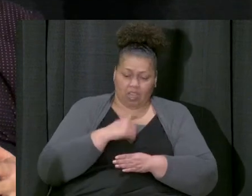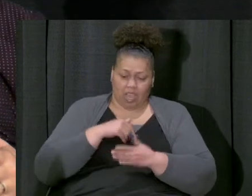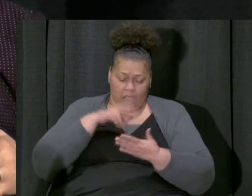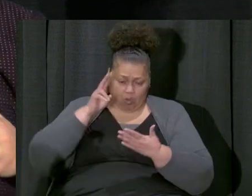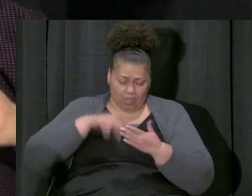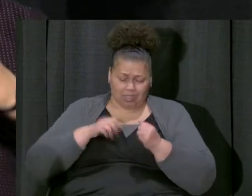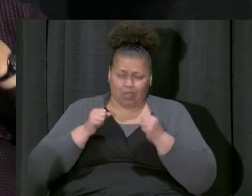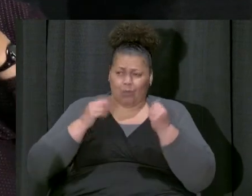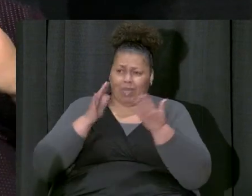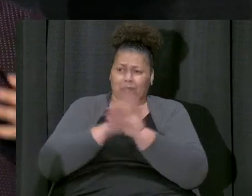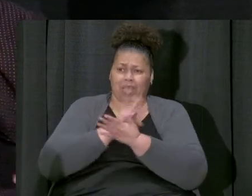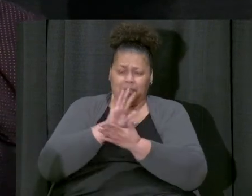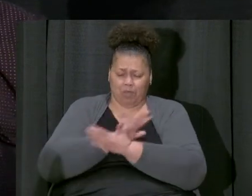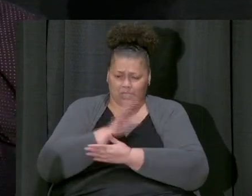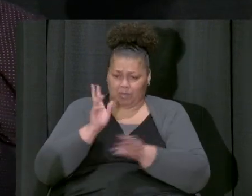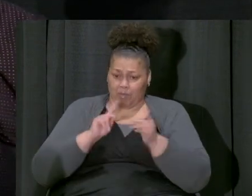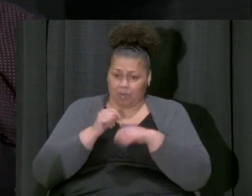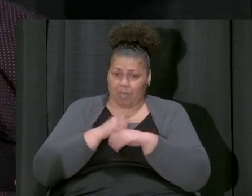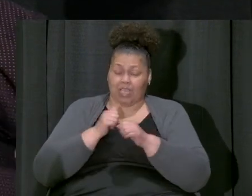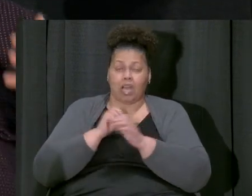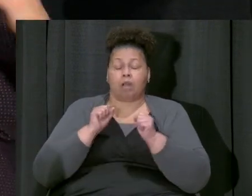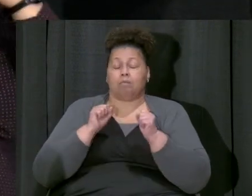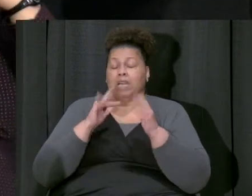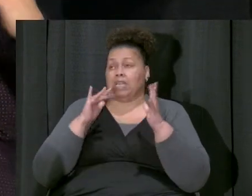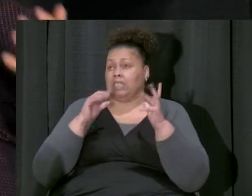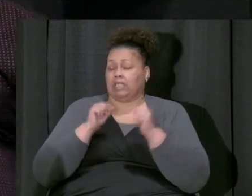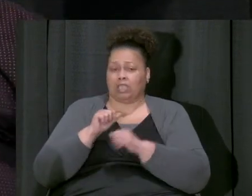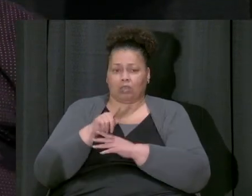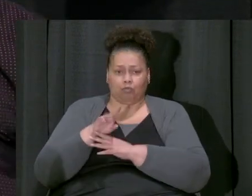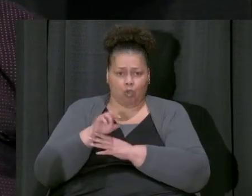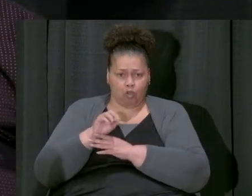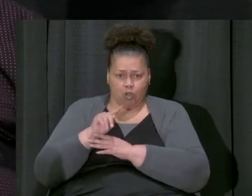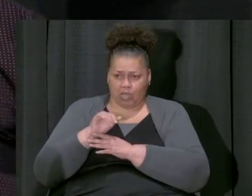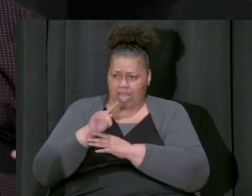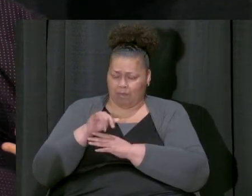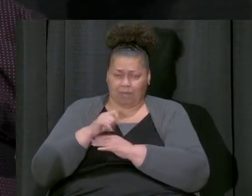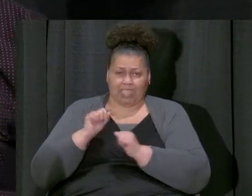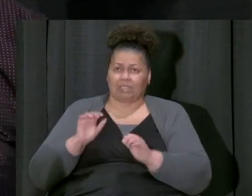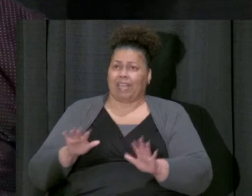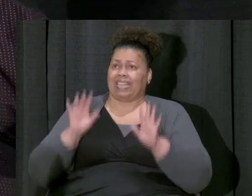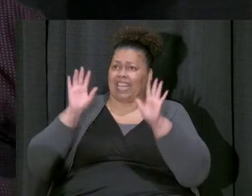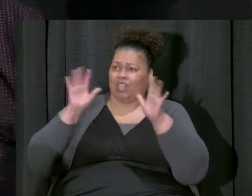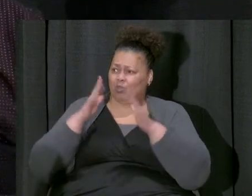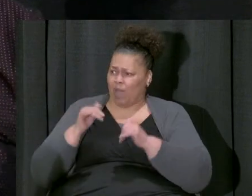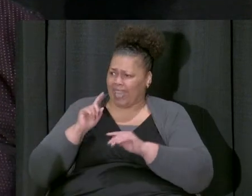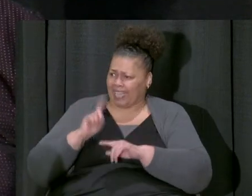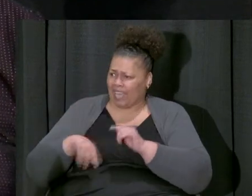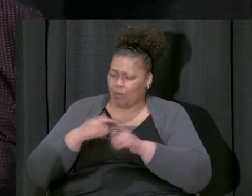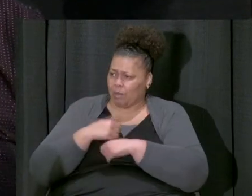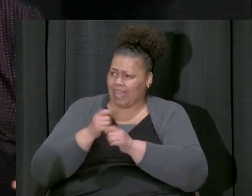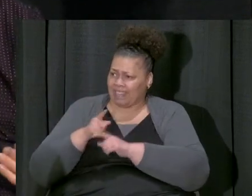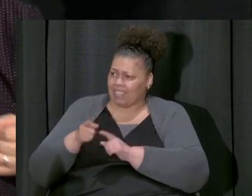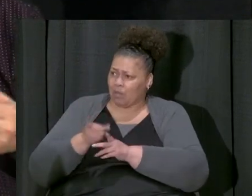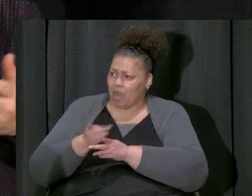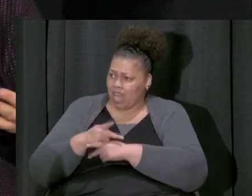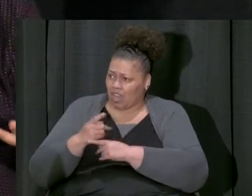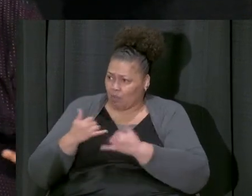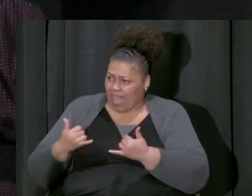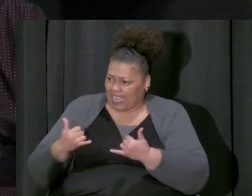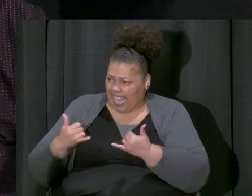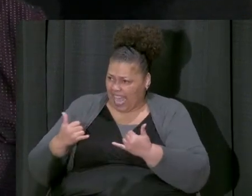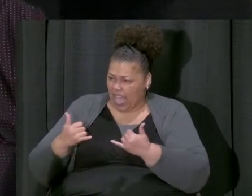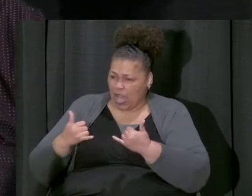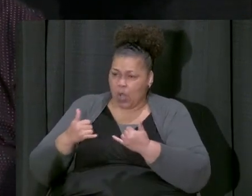where people make these amazing prototypes, and I'm like, this is spectacular. Why can't we turn this into a product right now? And then it just kind